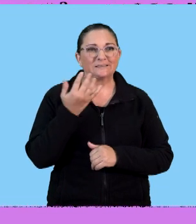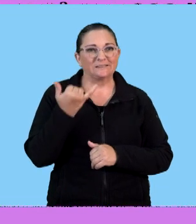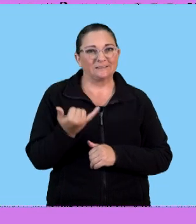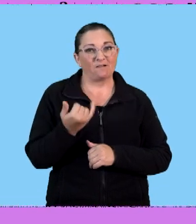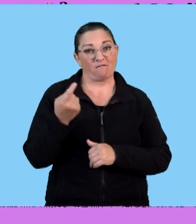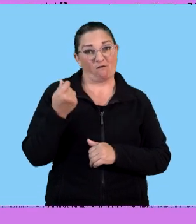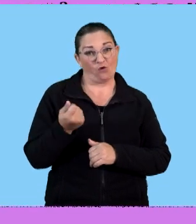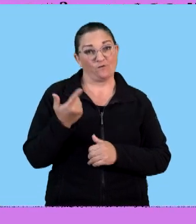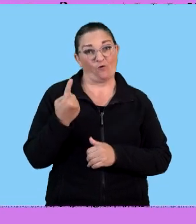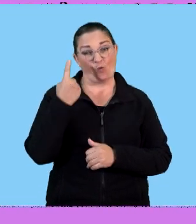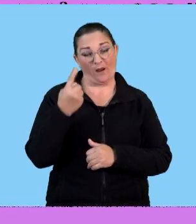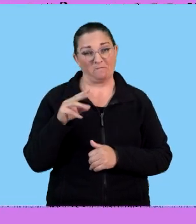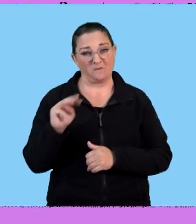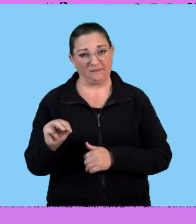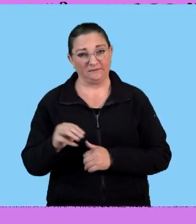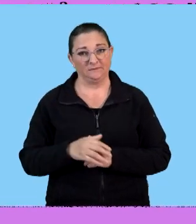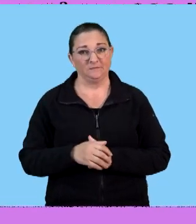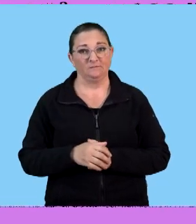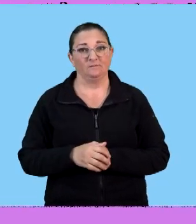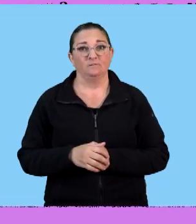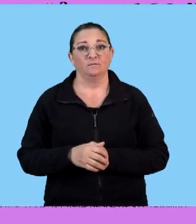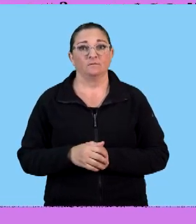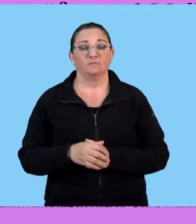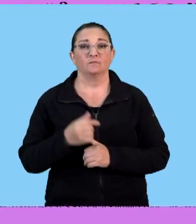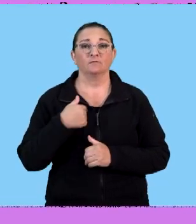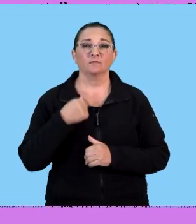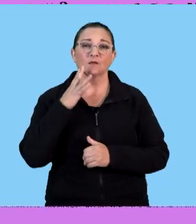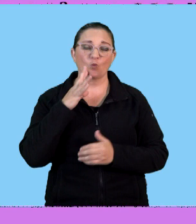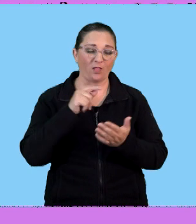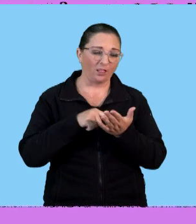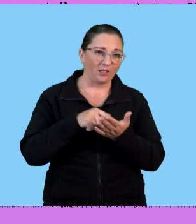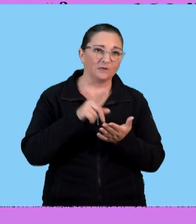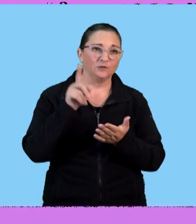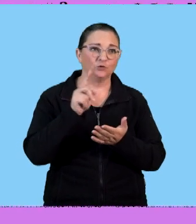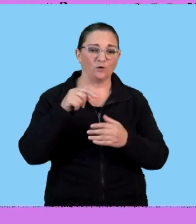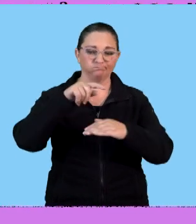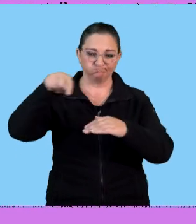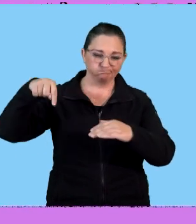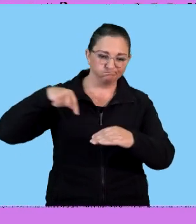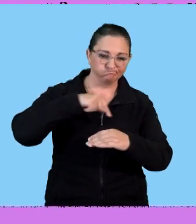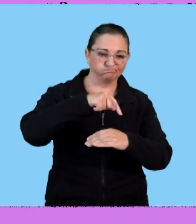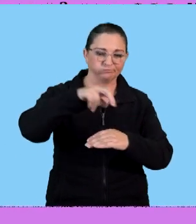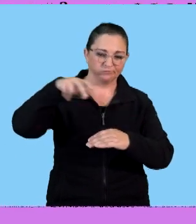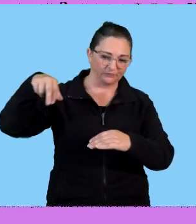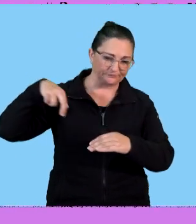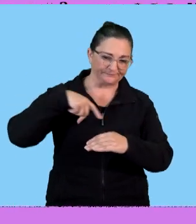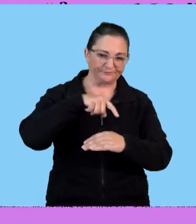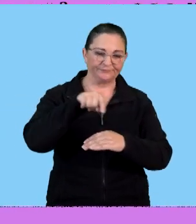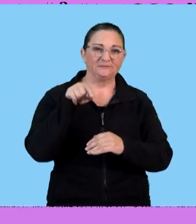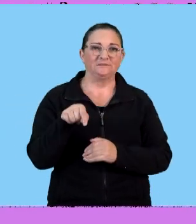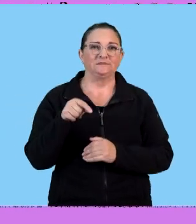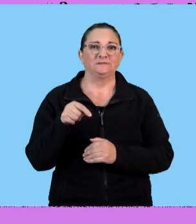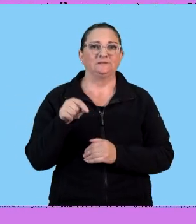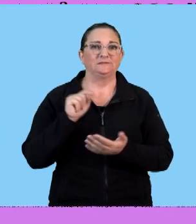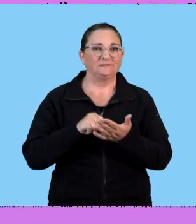cost is per meter. So what will I do? I'll calculate the circumference, the total distance around this